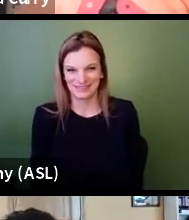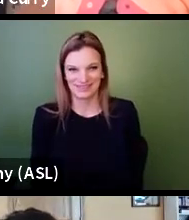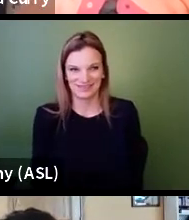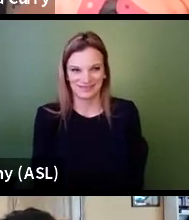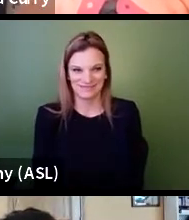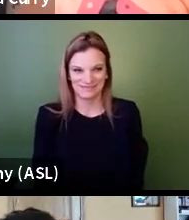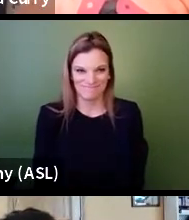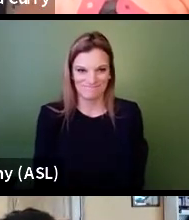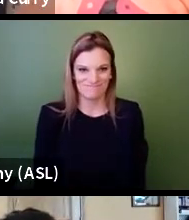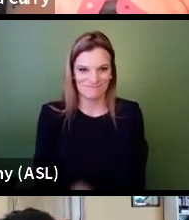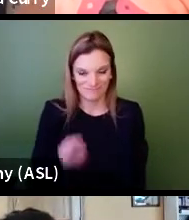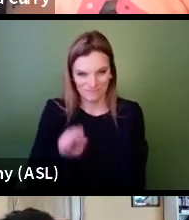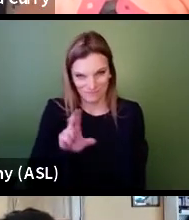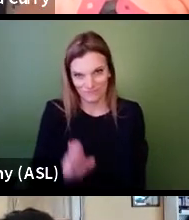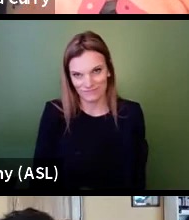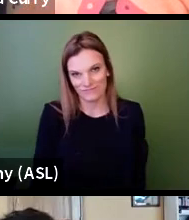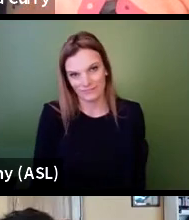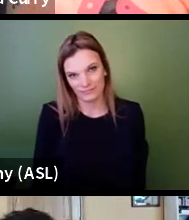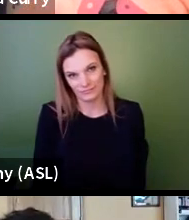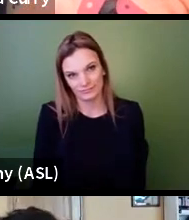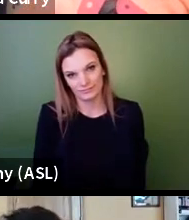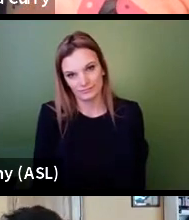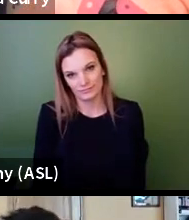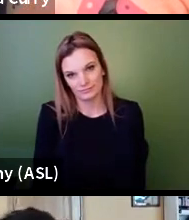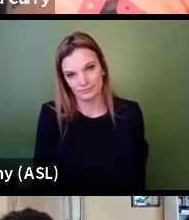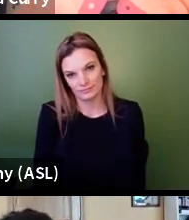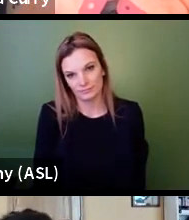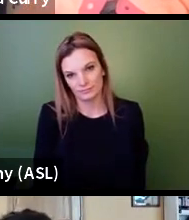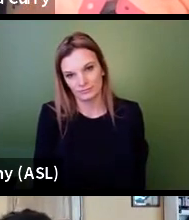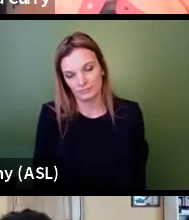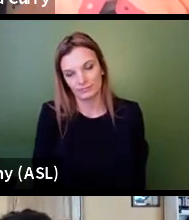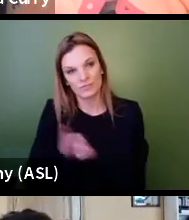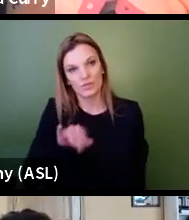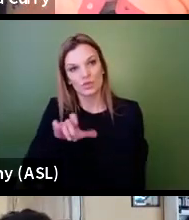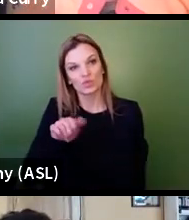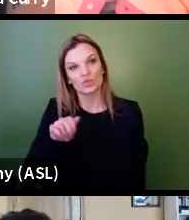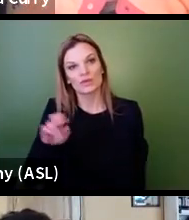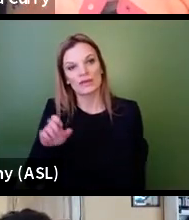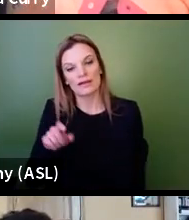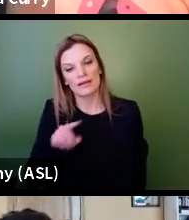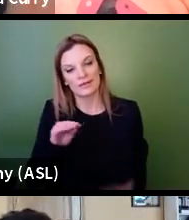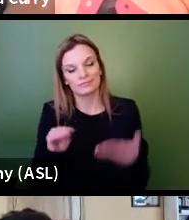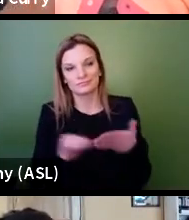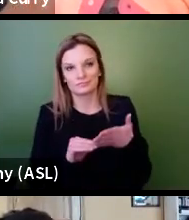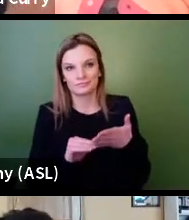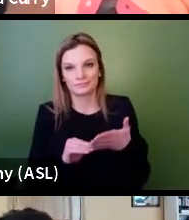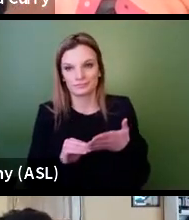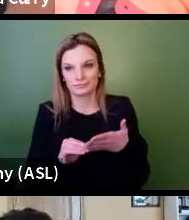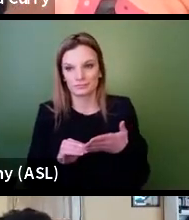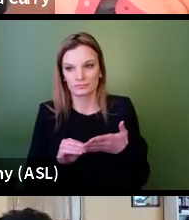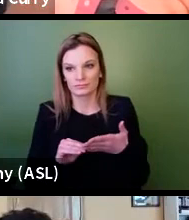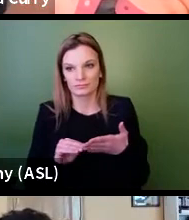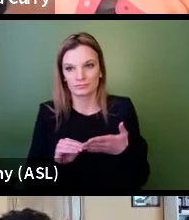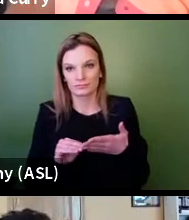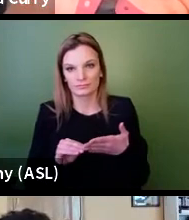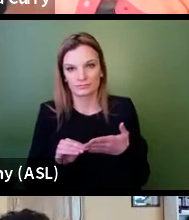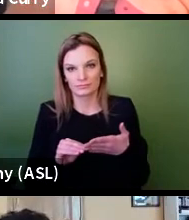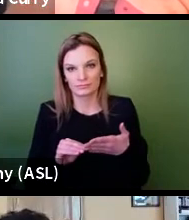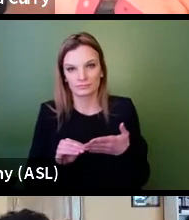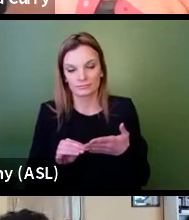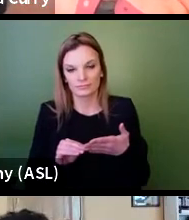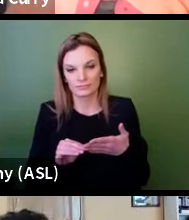Who is Sue? When Julianne suggested adding this section to our agendas,